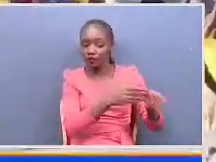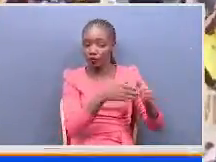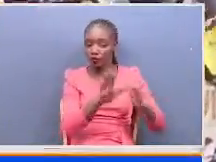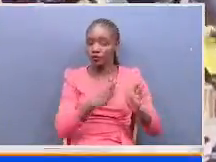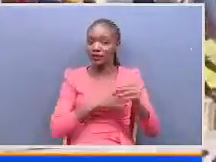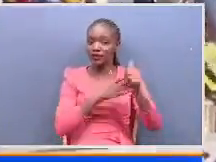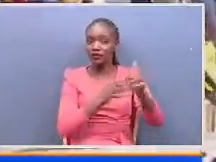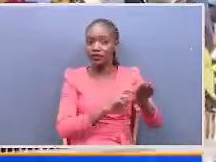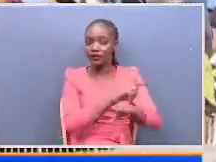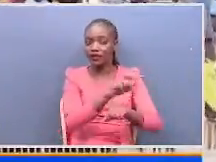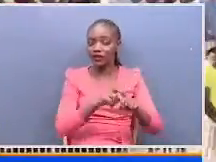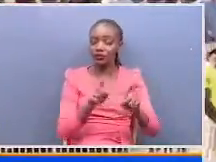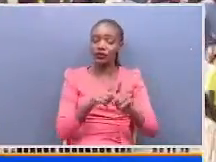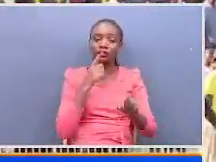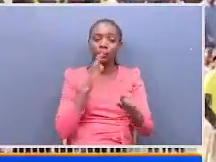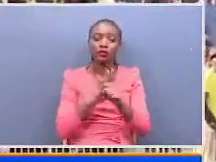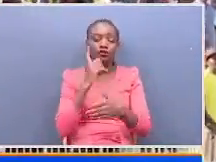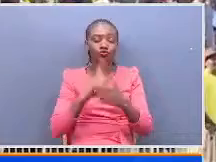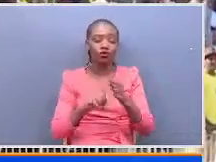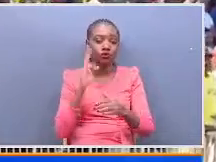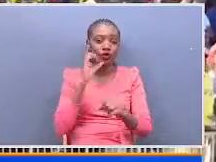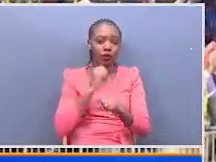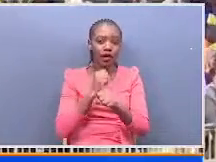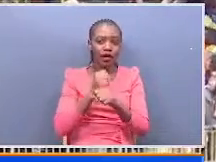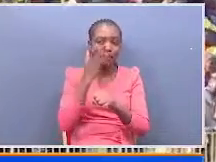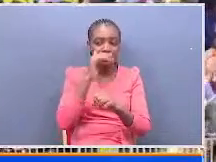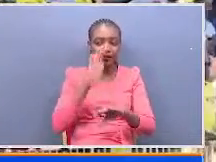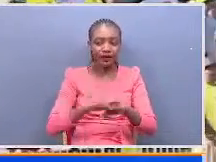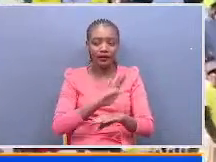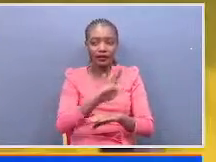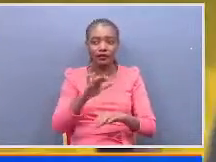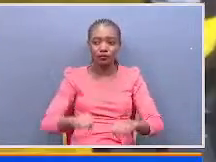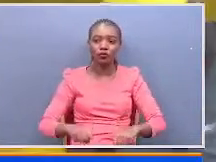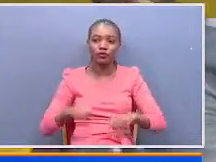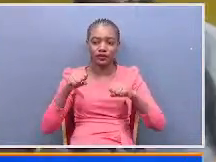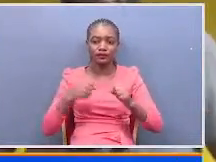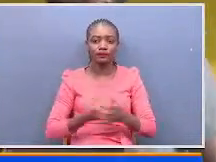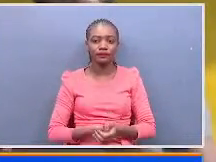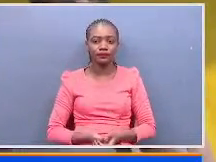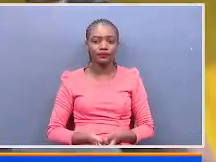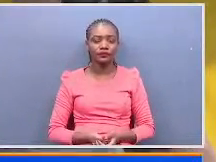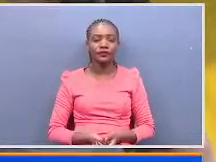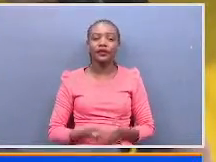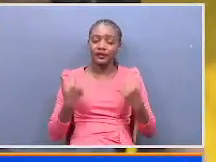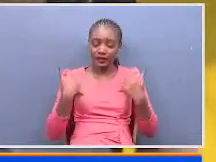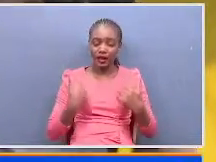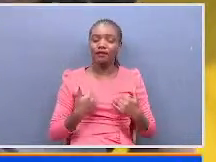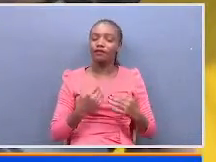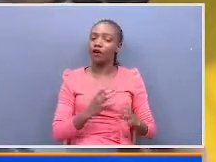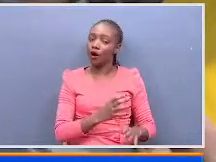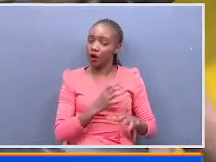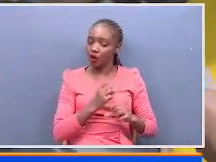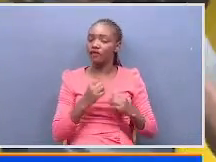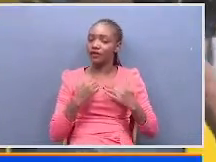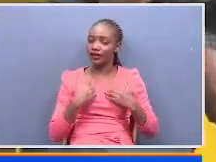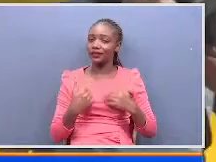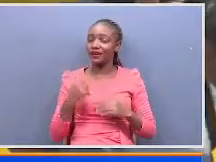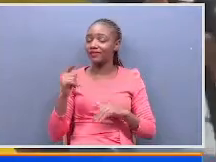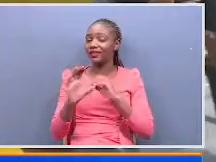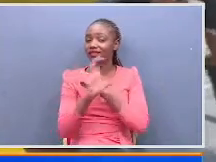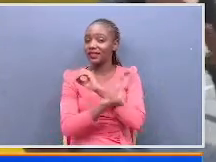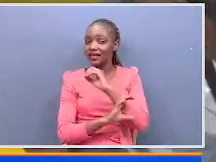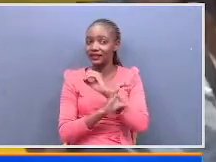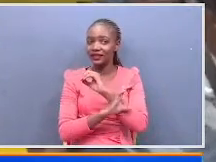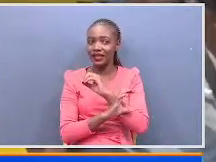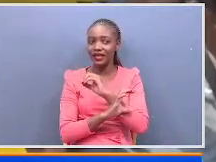country, vowing to perform better than his boss, President Uhuru Kenyatta. I am very confident that this country will